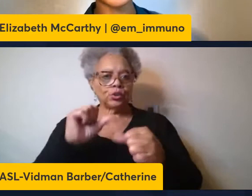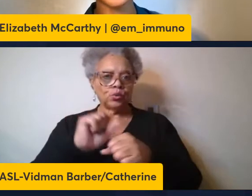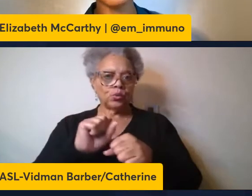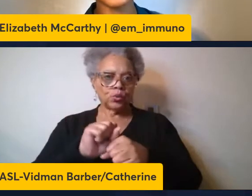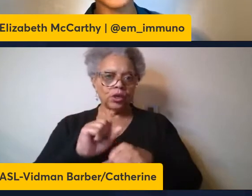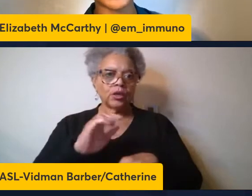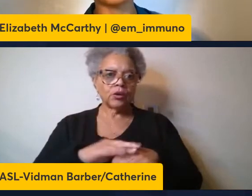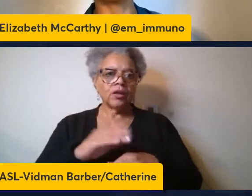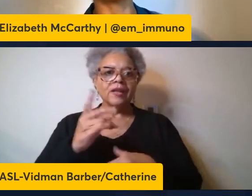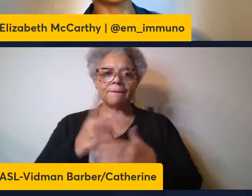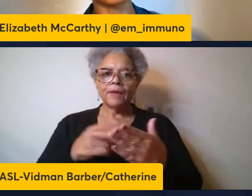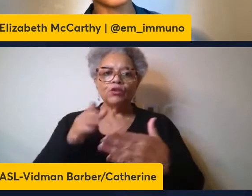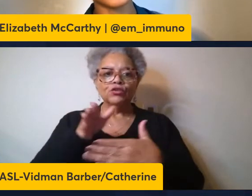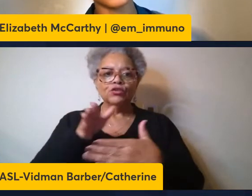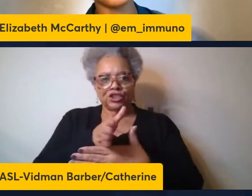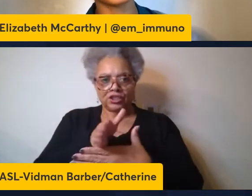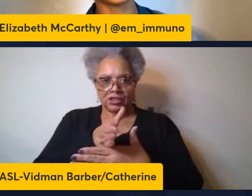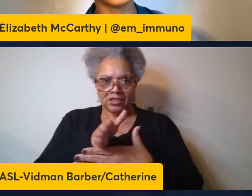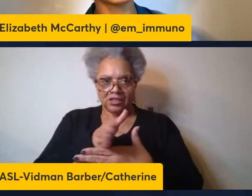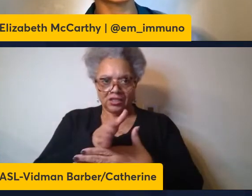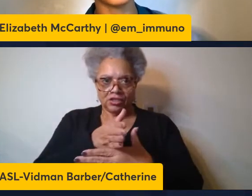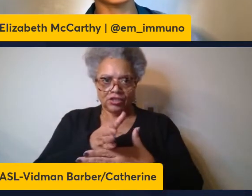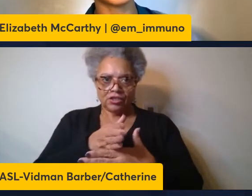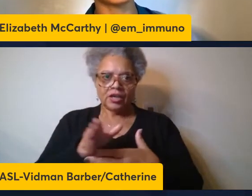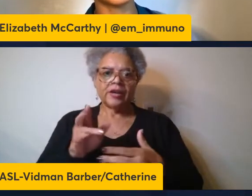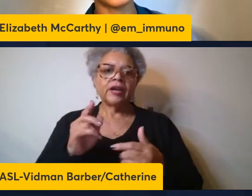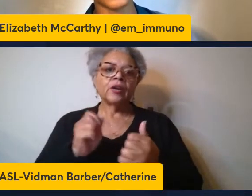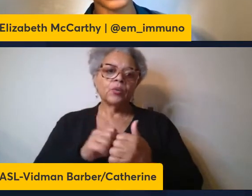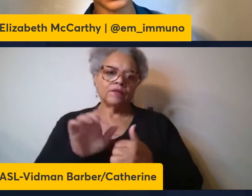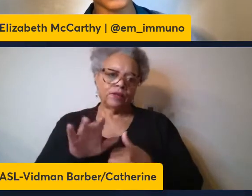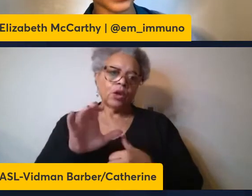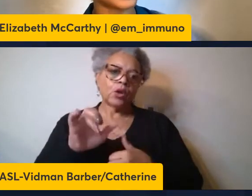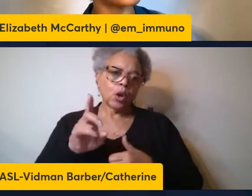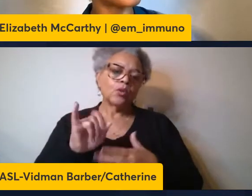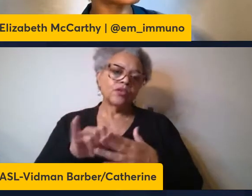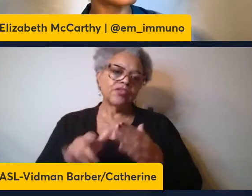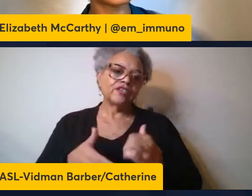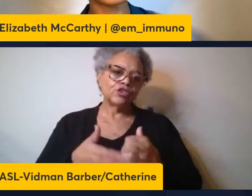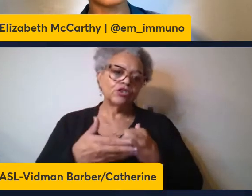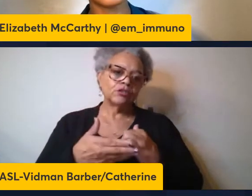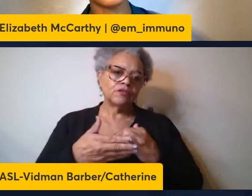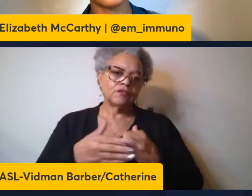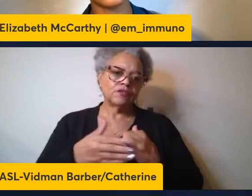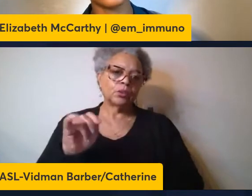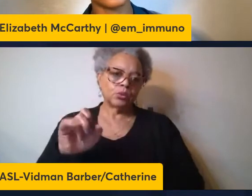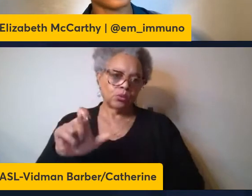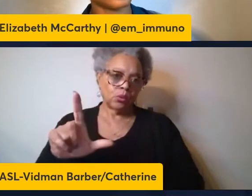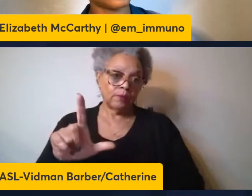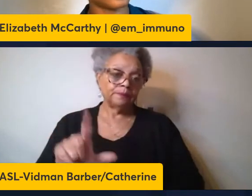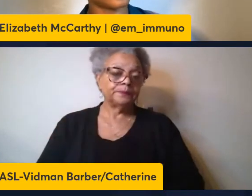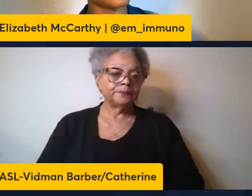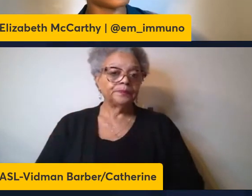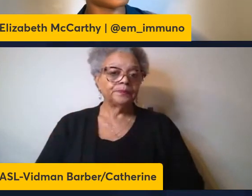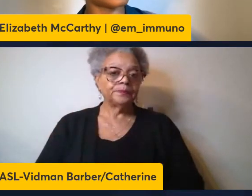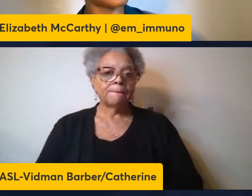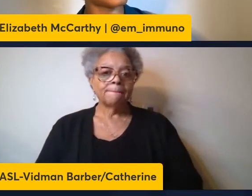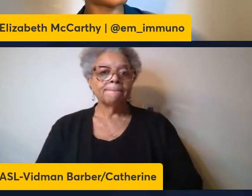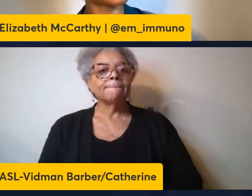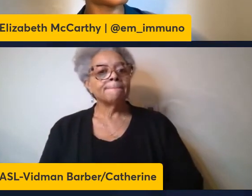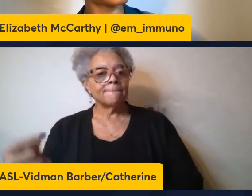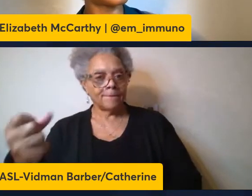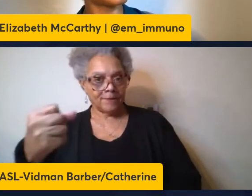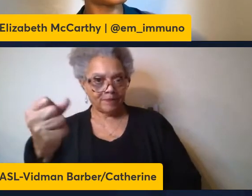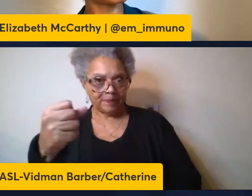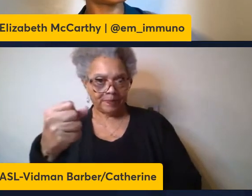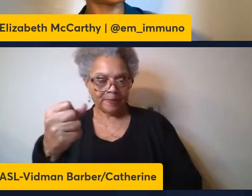both like shareability and reproducibility of your code. So that's a really useful tool for that. Yeah, I've been stuck